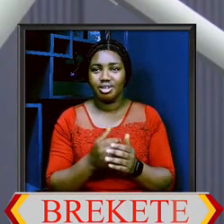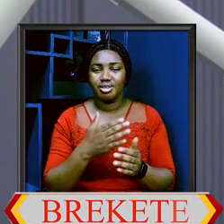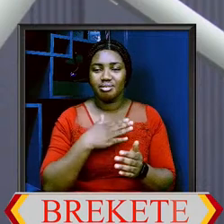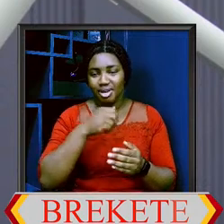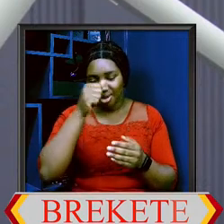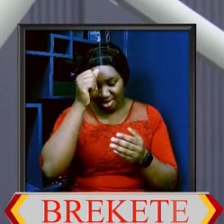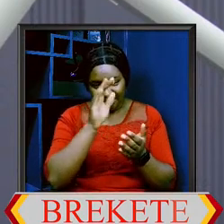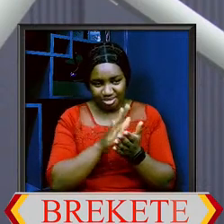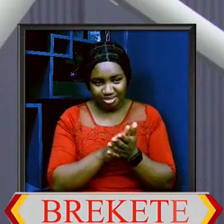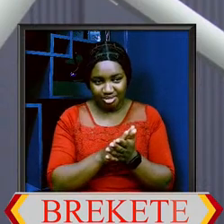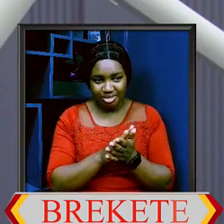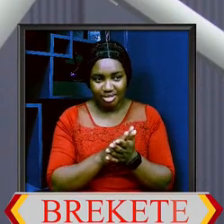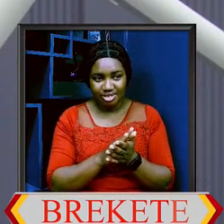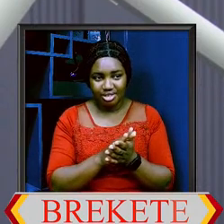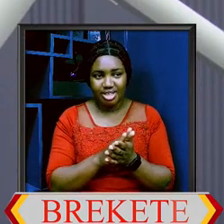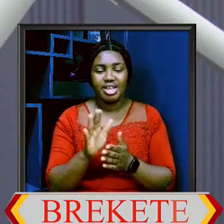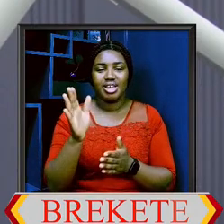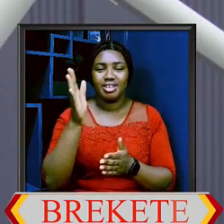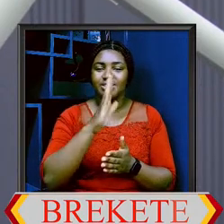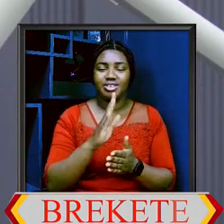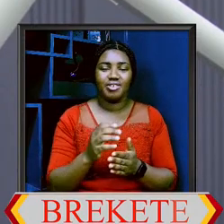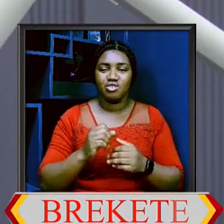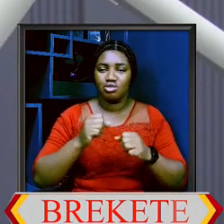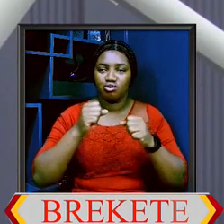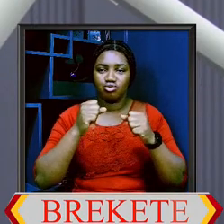never I do I demonstrate